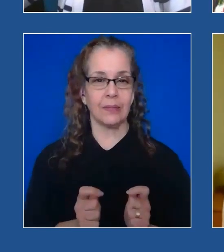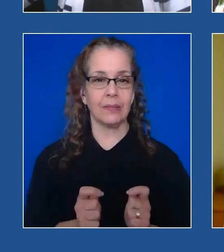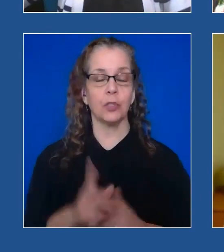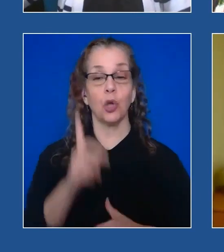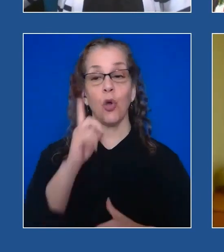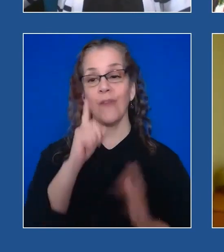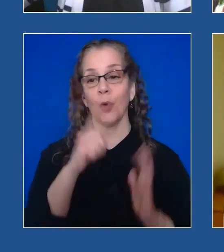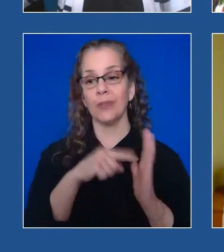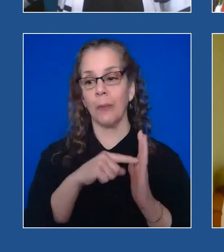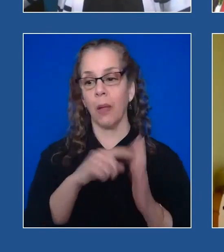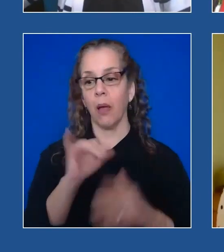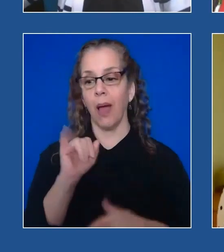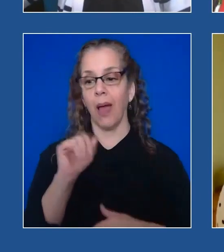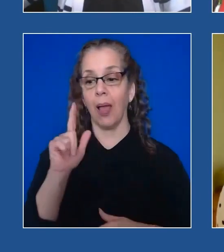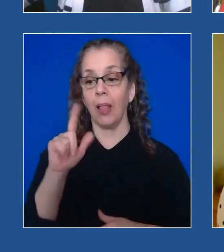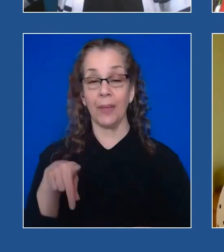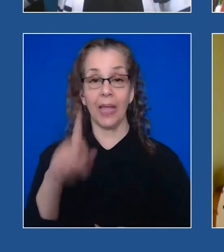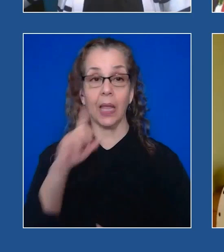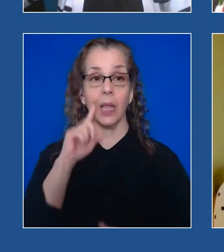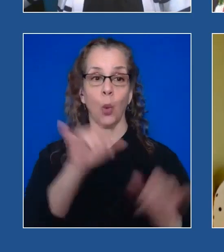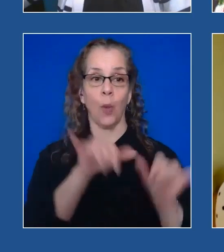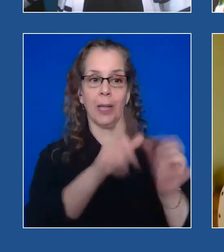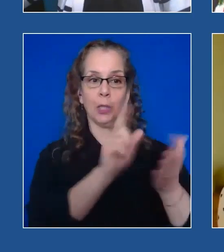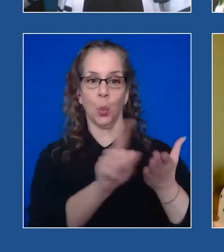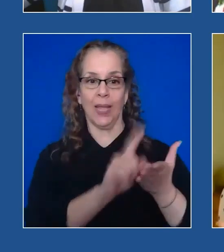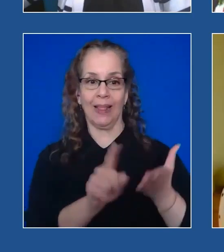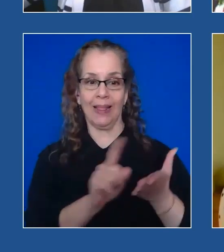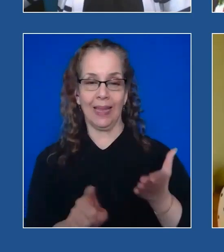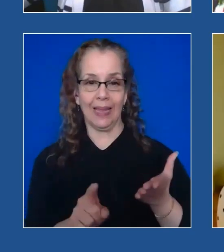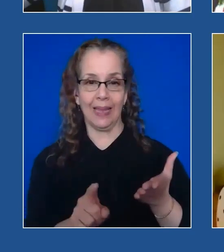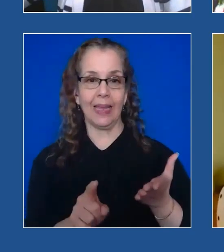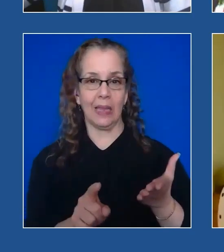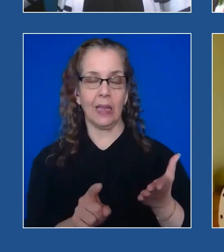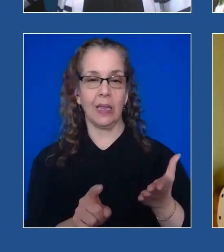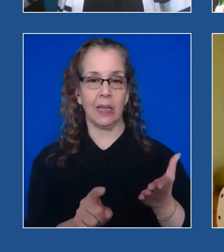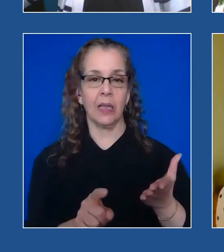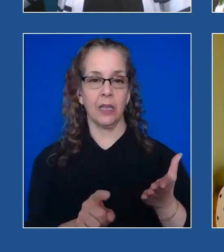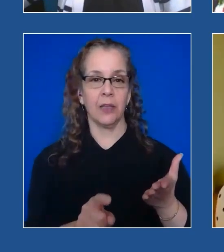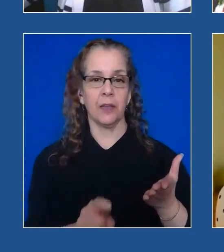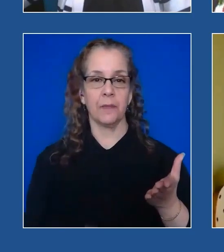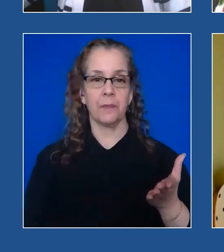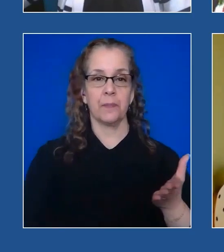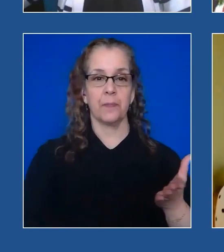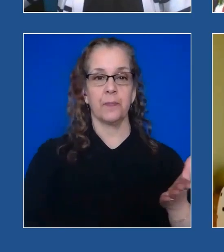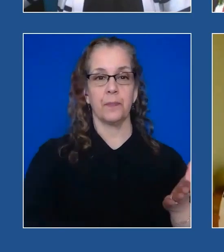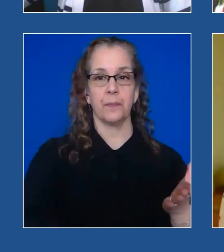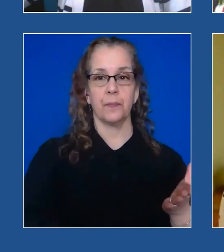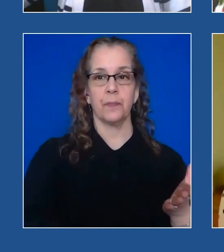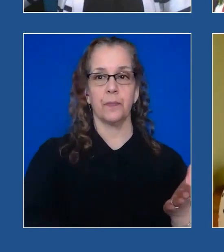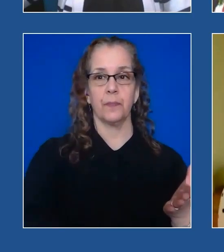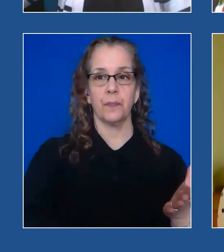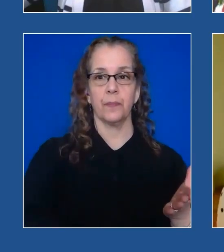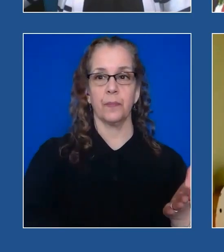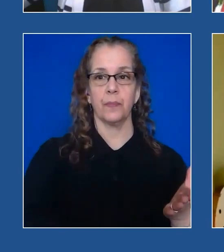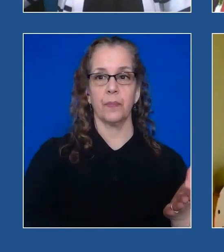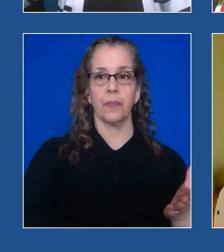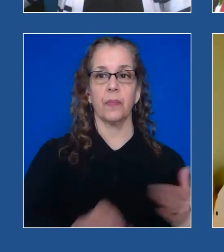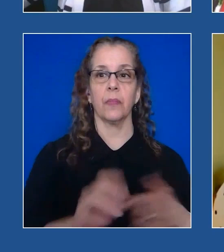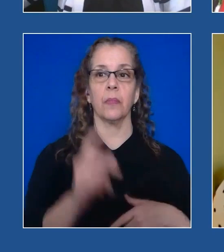we're measuring weekly. And so we need measures that can detect measurable change across that